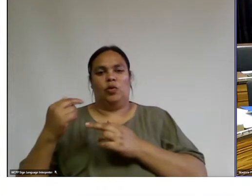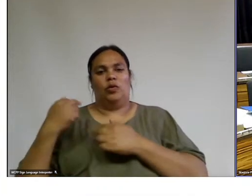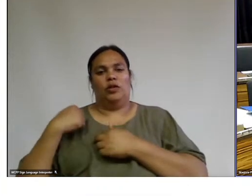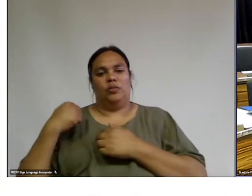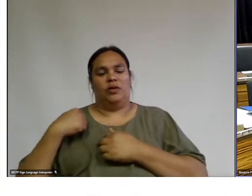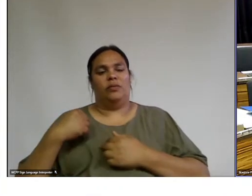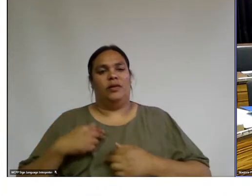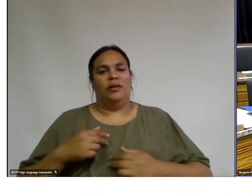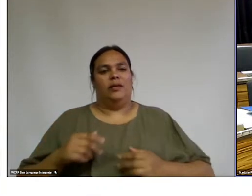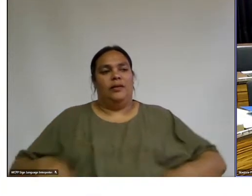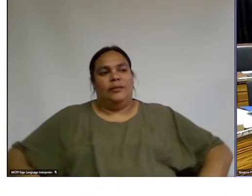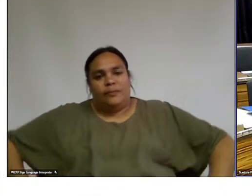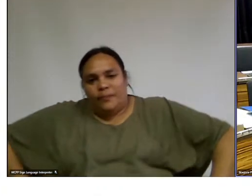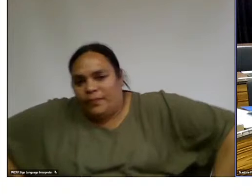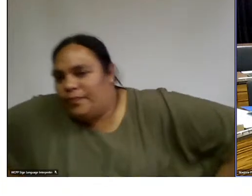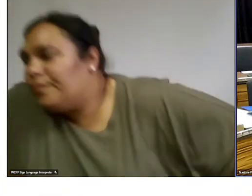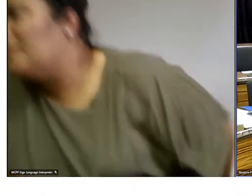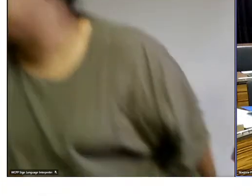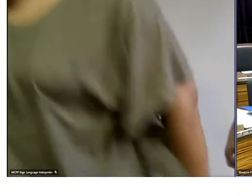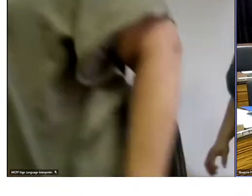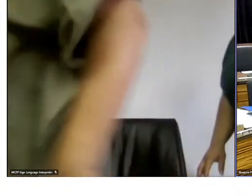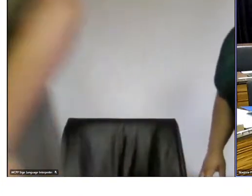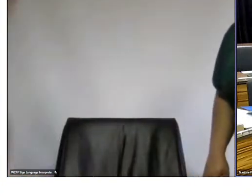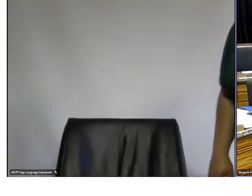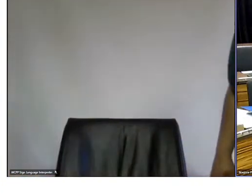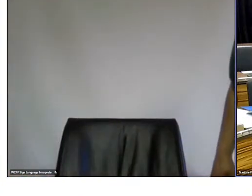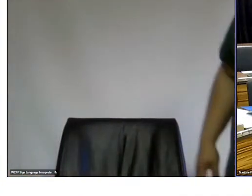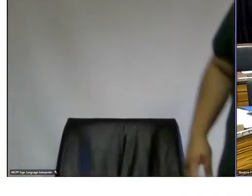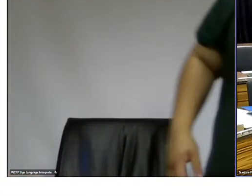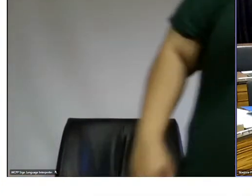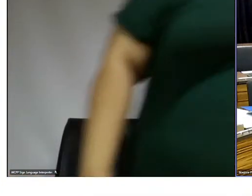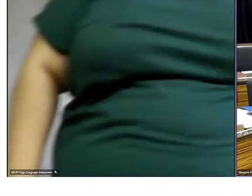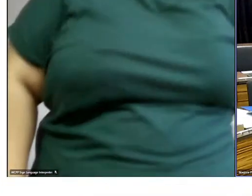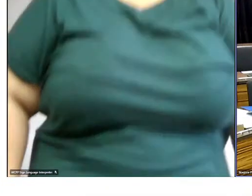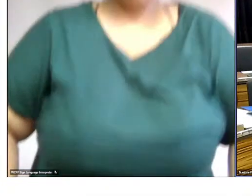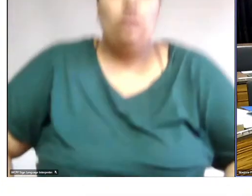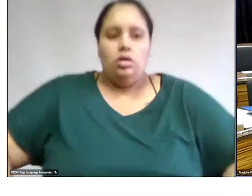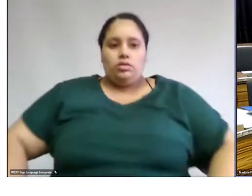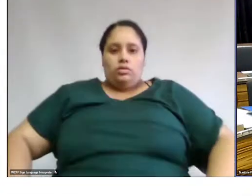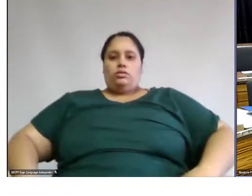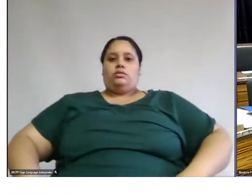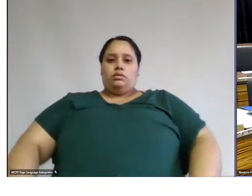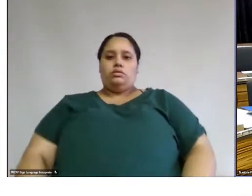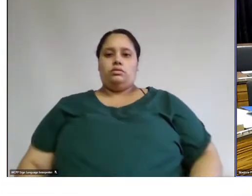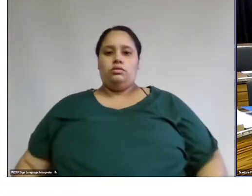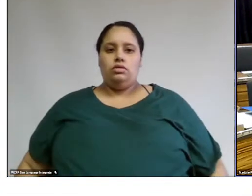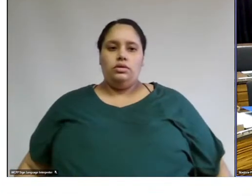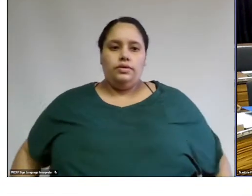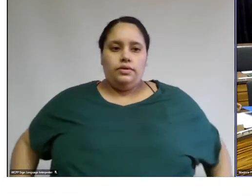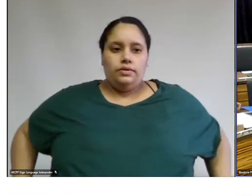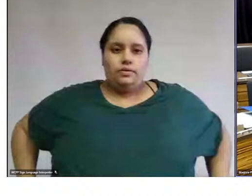COVID-19. I'm going to ask Mr. Ila to kick off, and then we'll supplement Chairperson if required. Thank you.